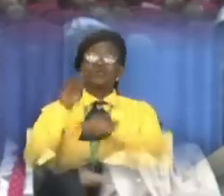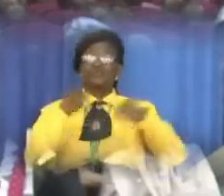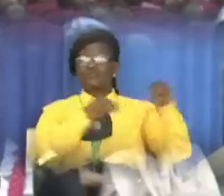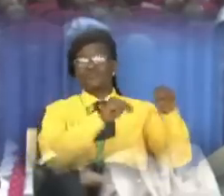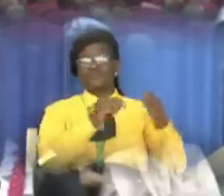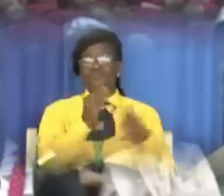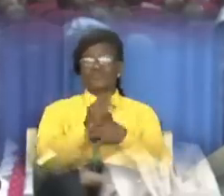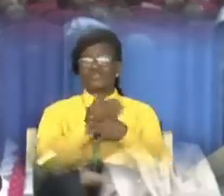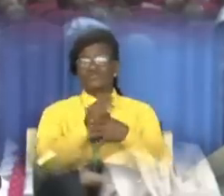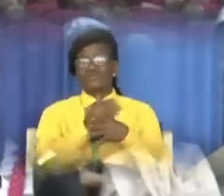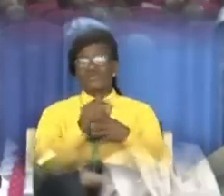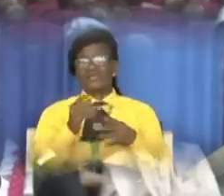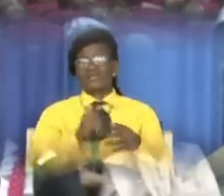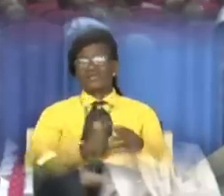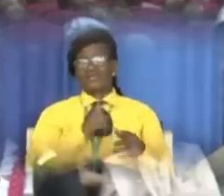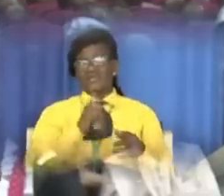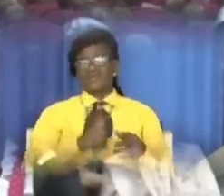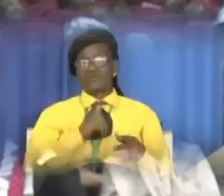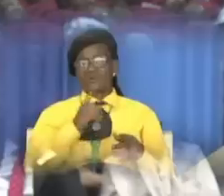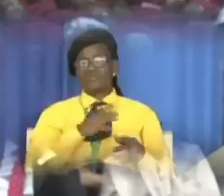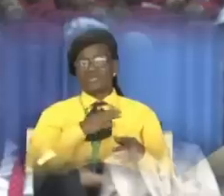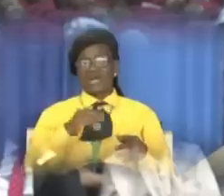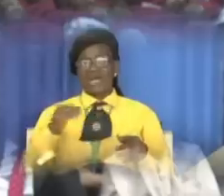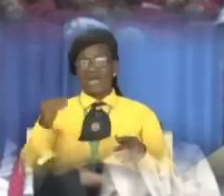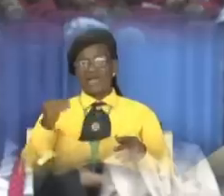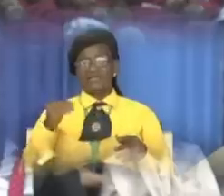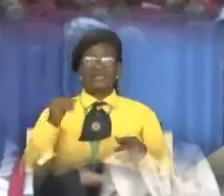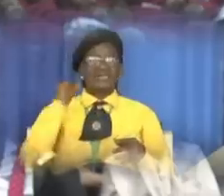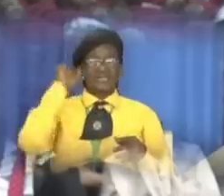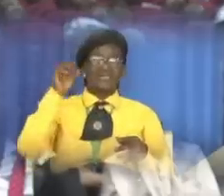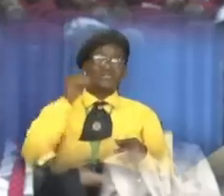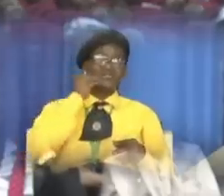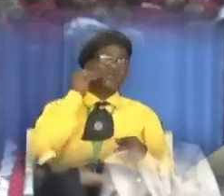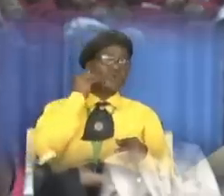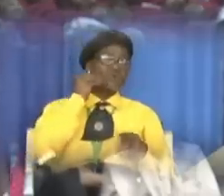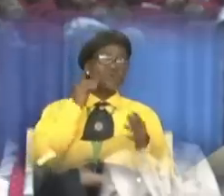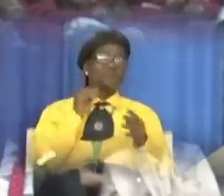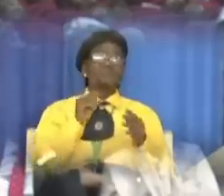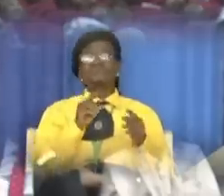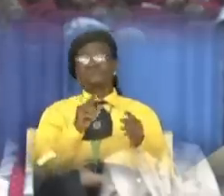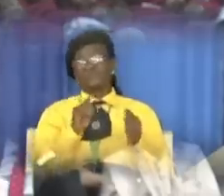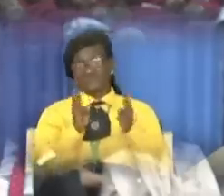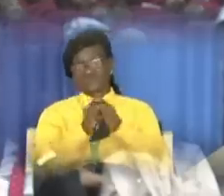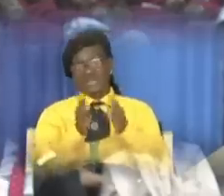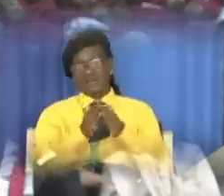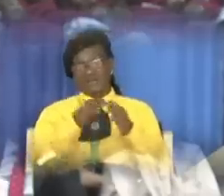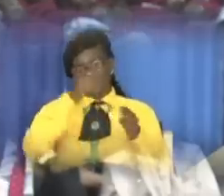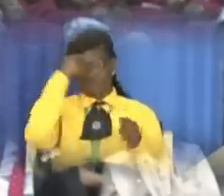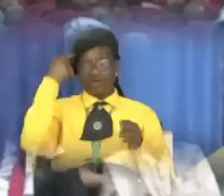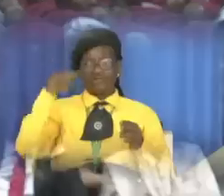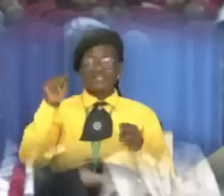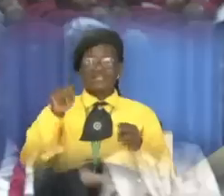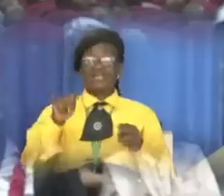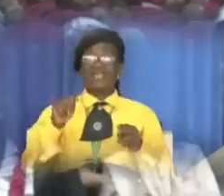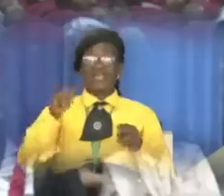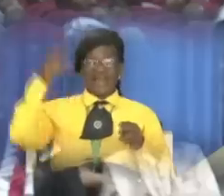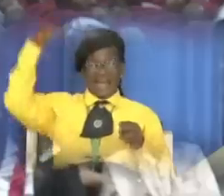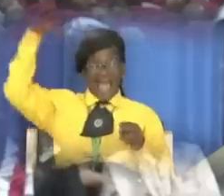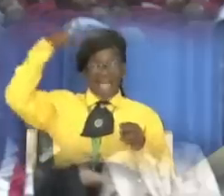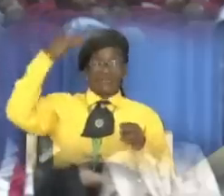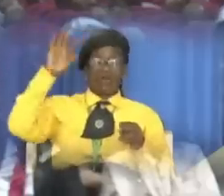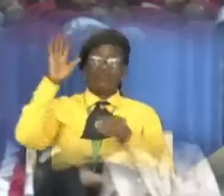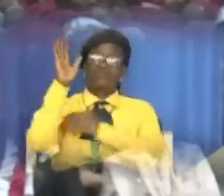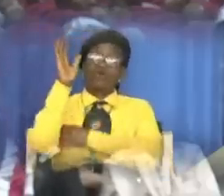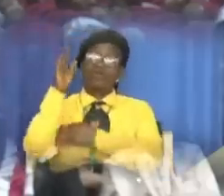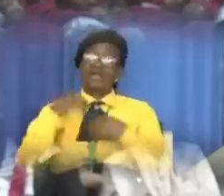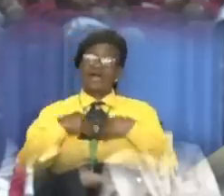between Lagos and his hometown because the light of God has shone. He got